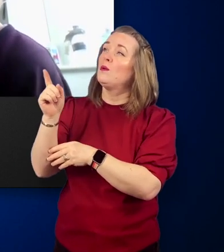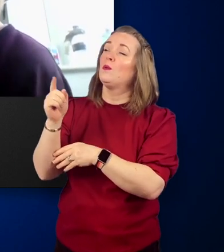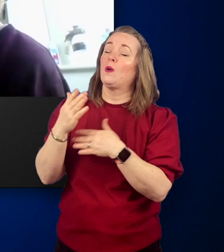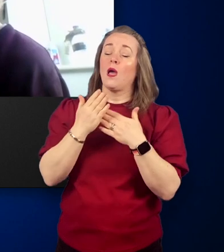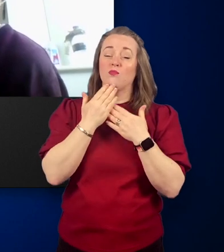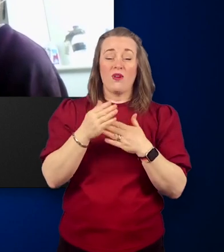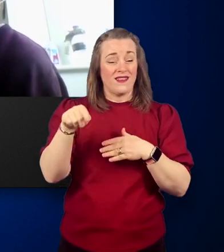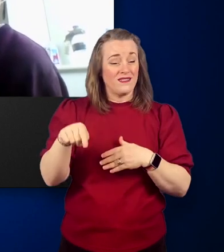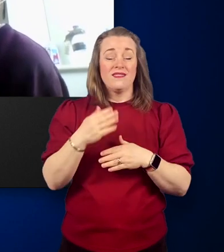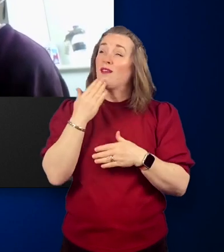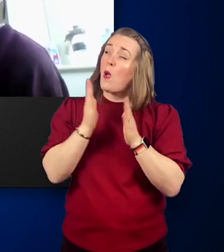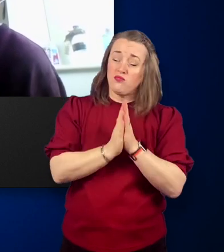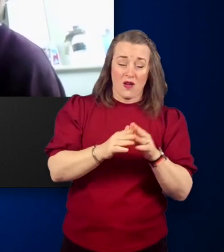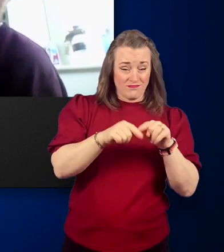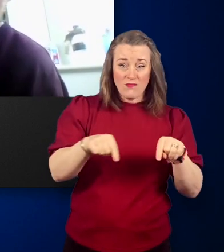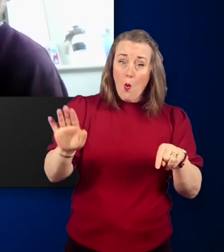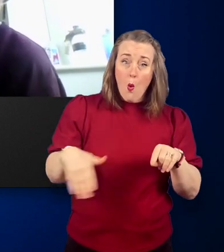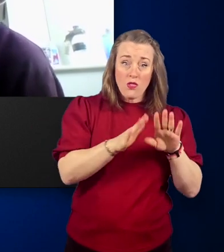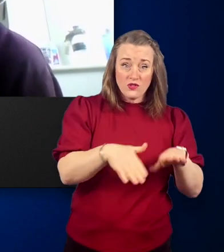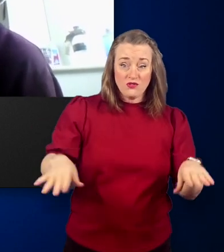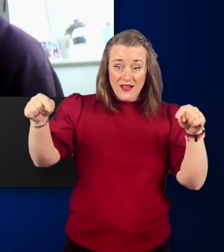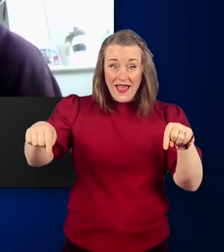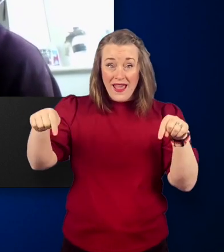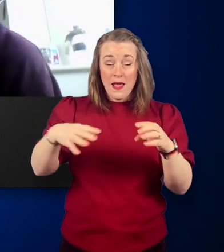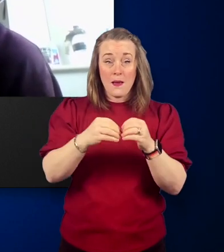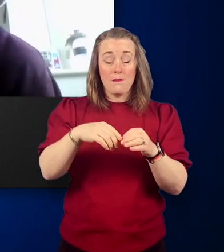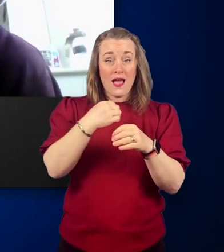will not just grow up